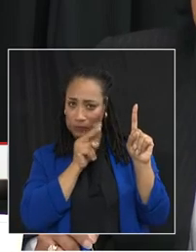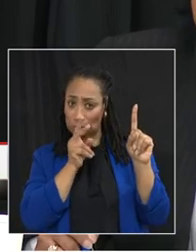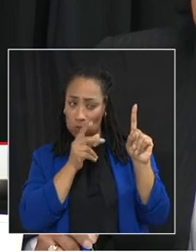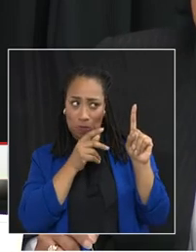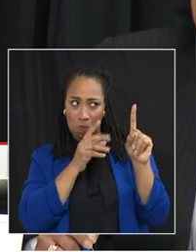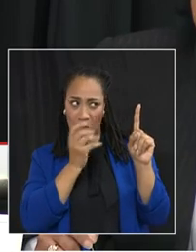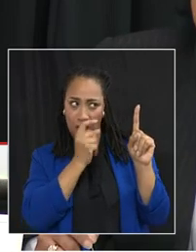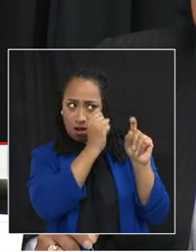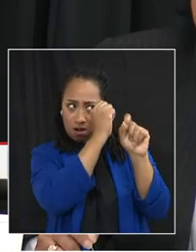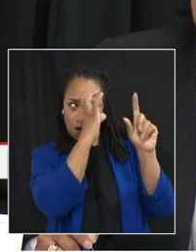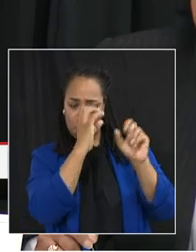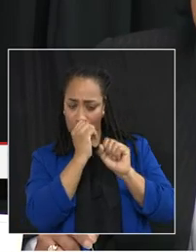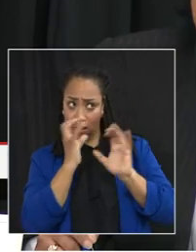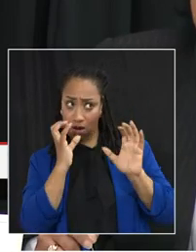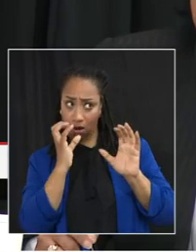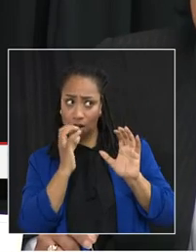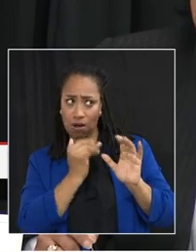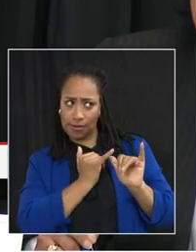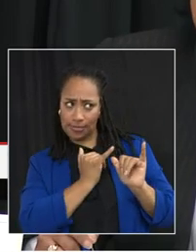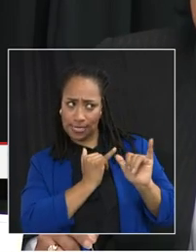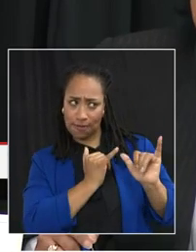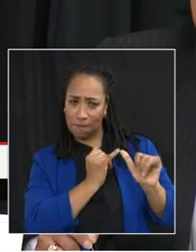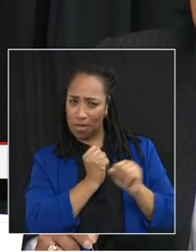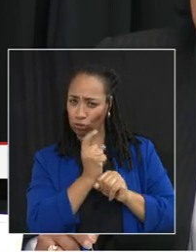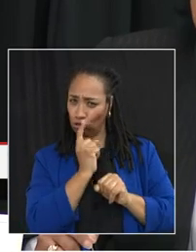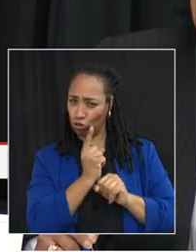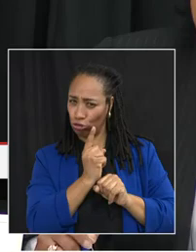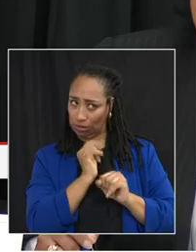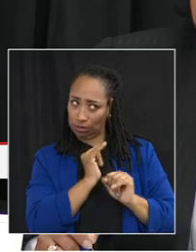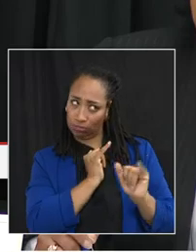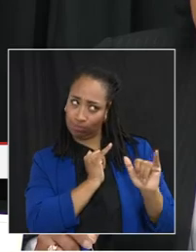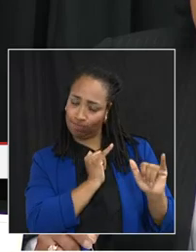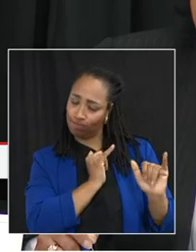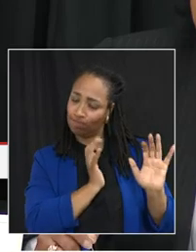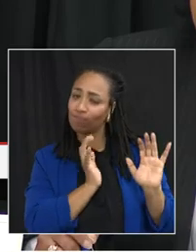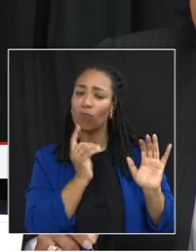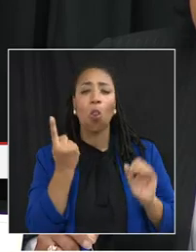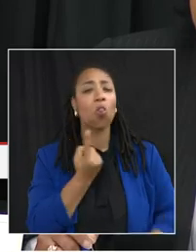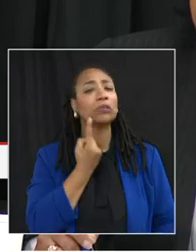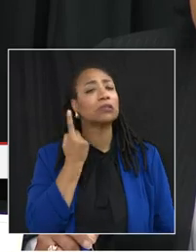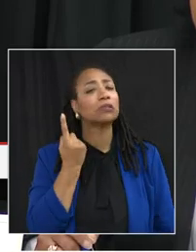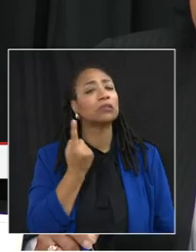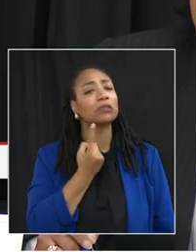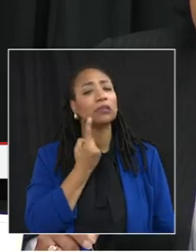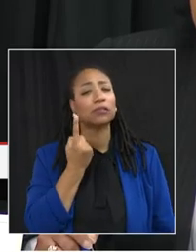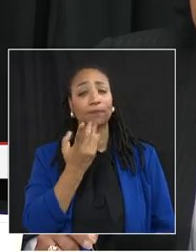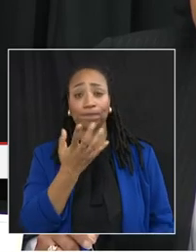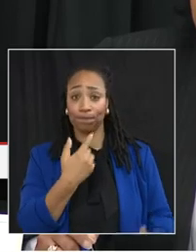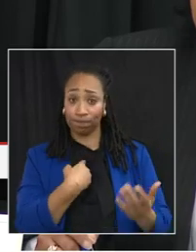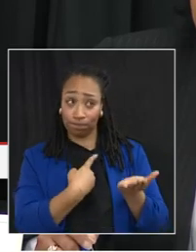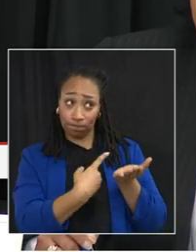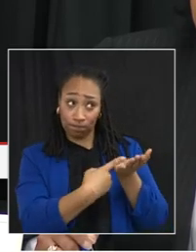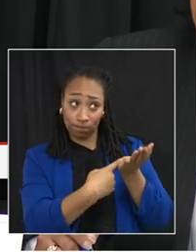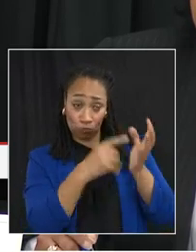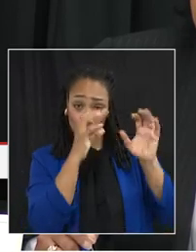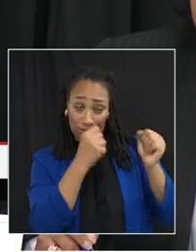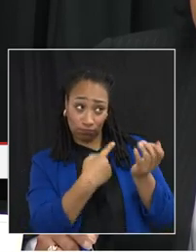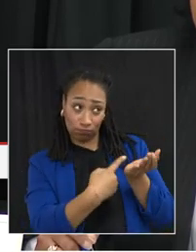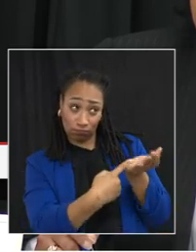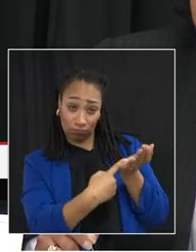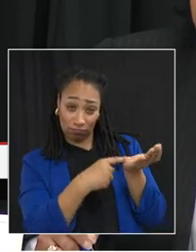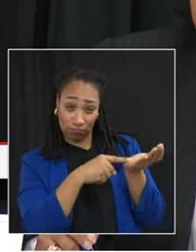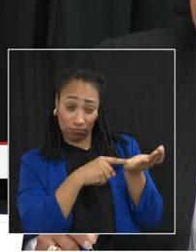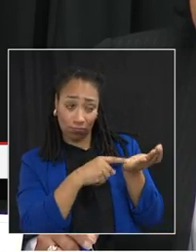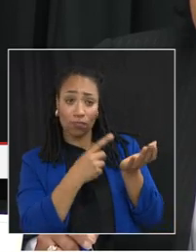Our focus has been the return of the federal workforce, beautification issues in the city, public safety in the